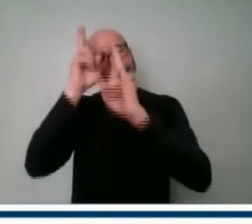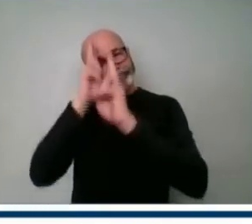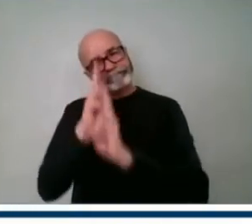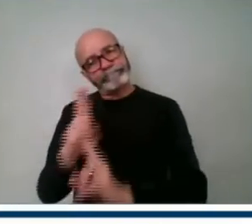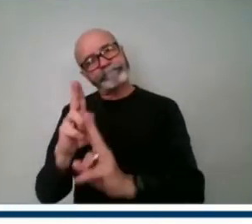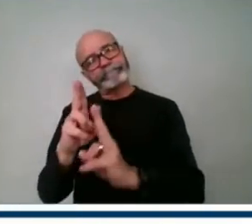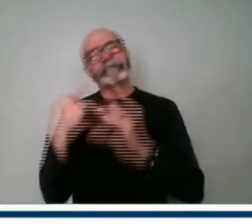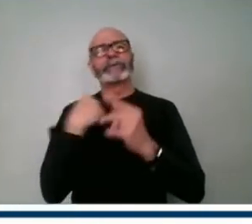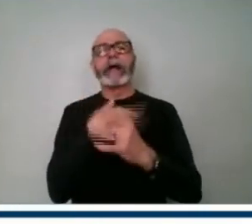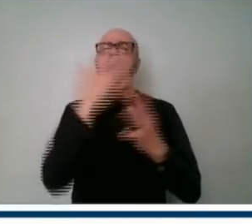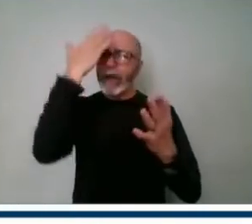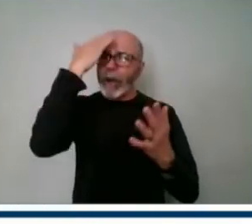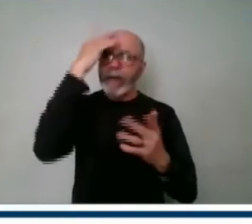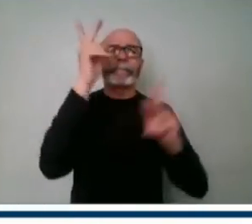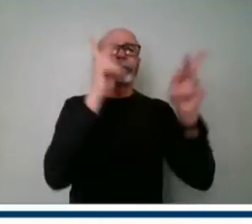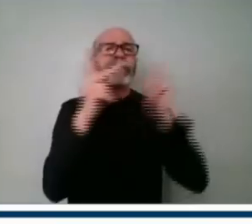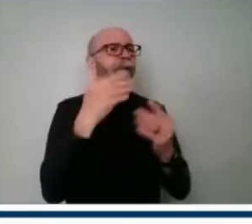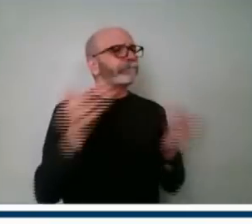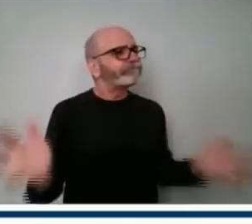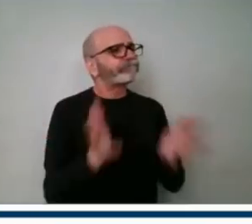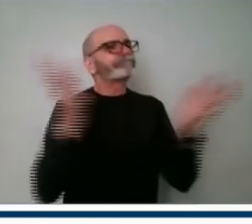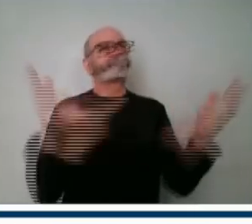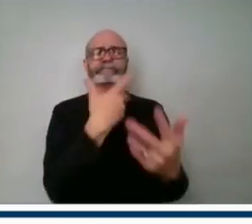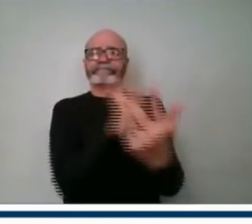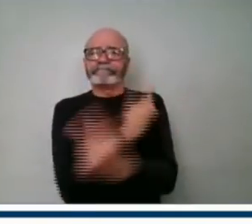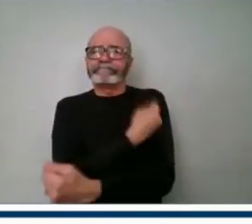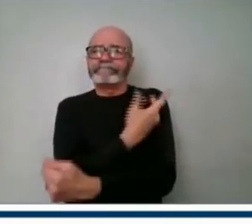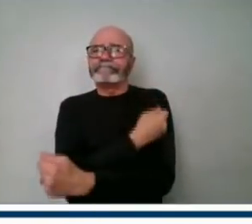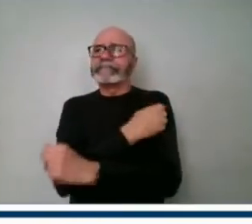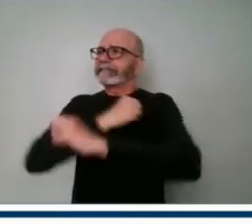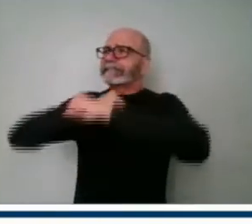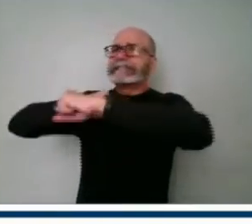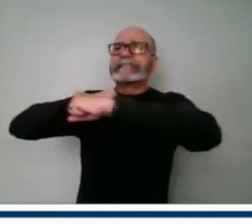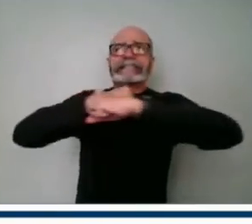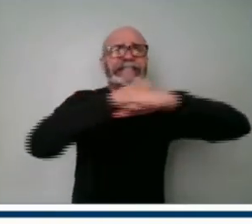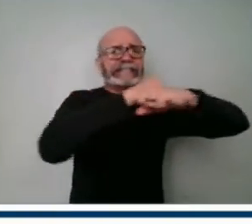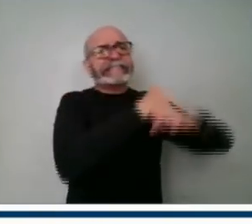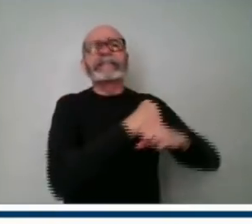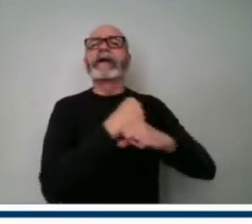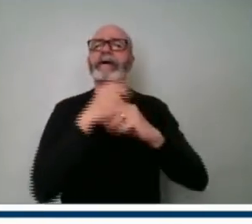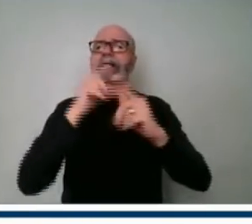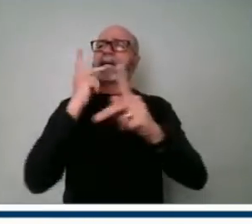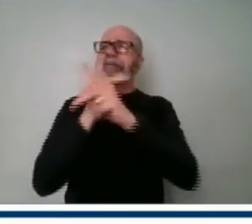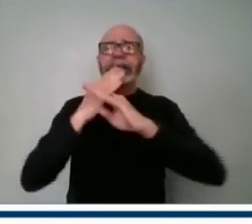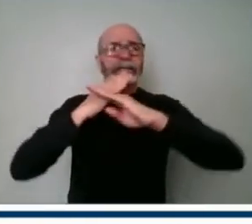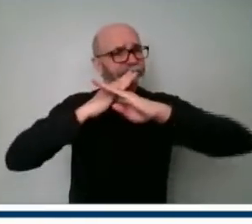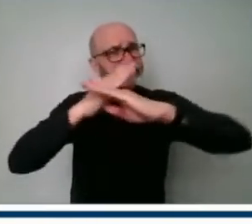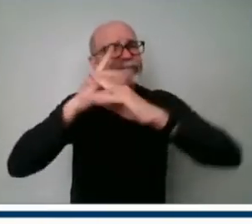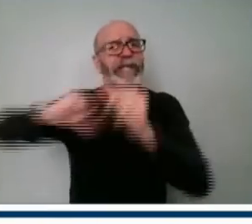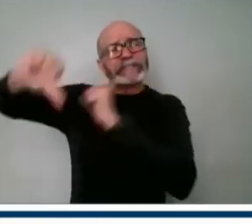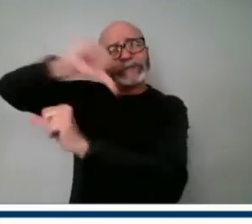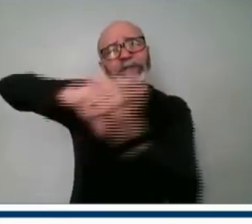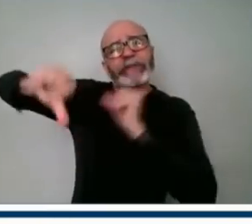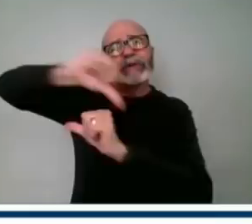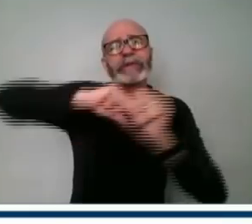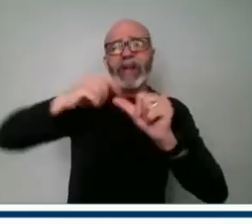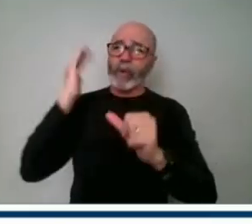that, we are protecting ourselves and others from the very real threat posed by COVID-19.